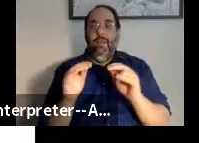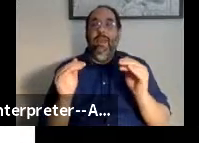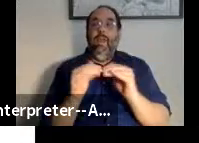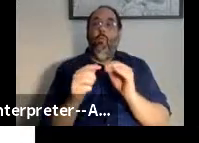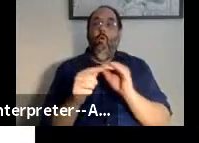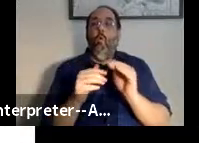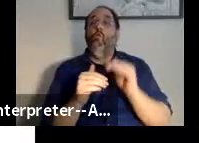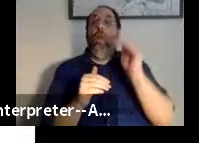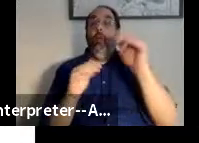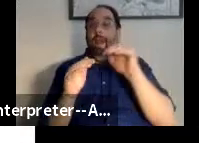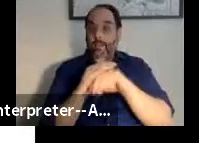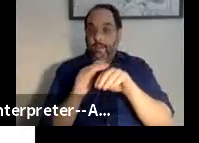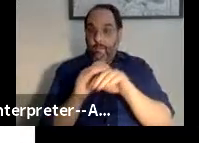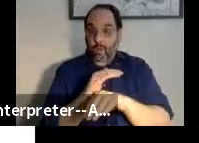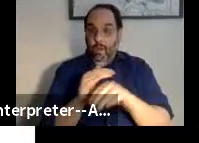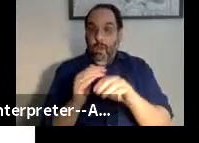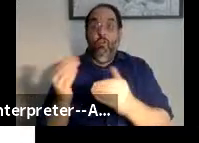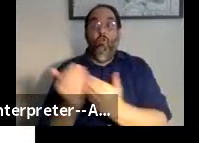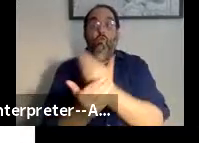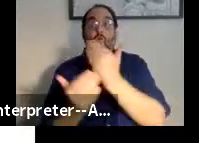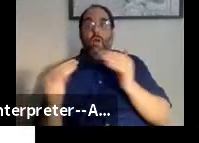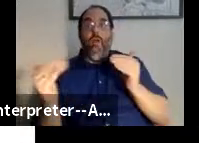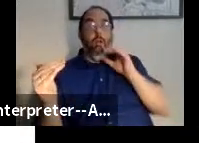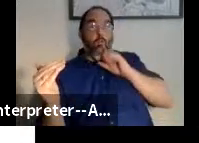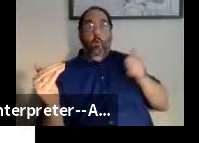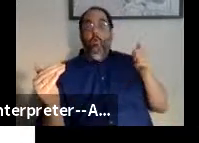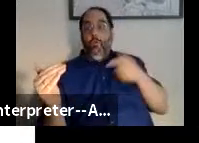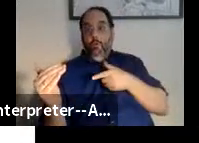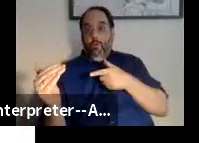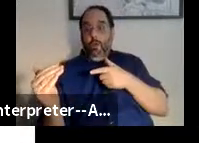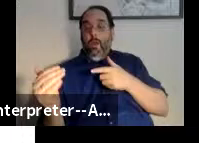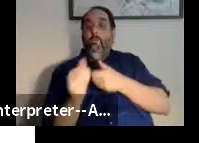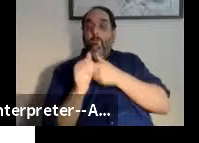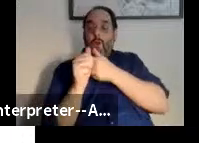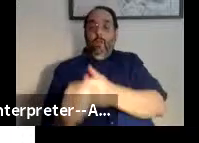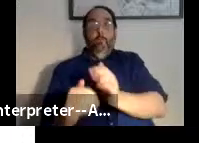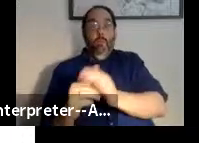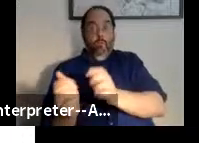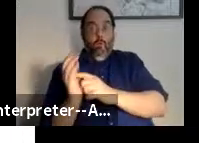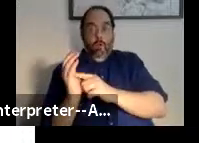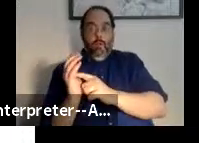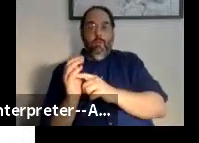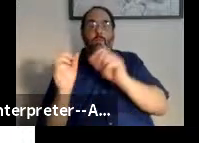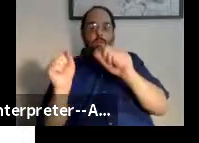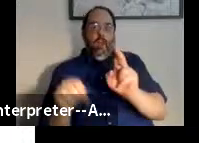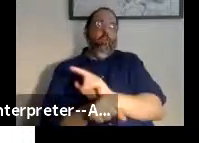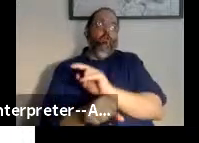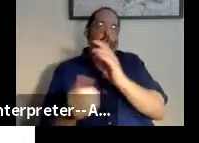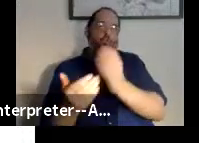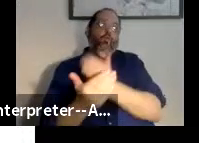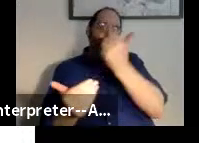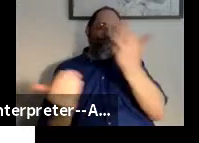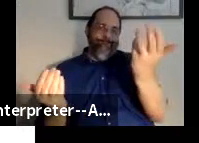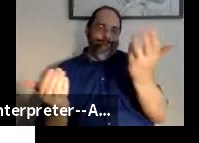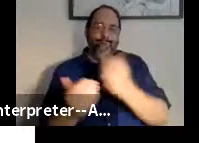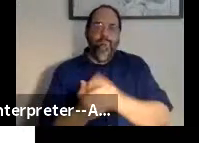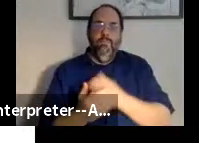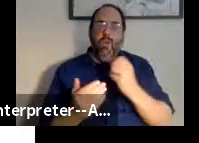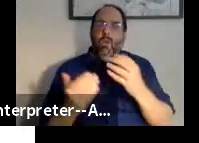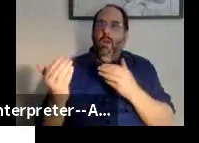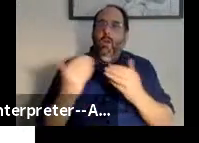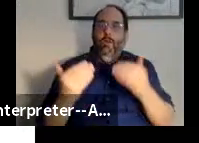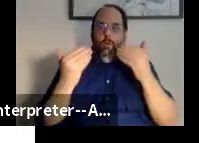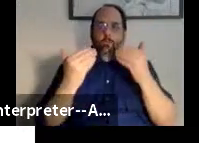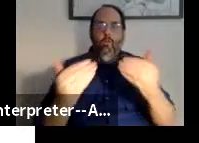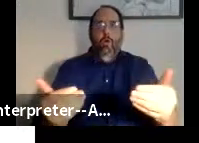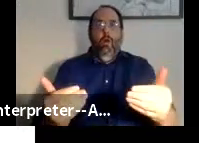greater accessibility in the newer version, and that it meets all the minimum requirements of the version specified. So let's move in here